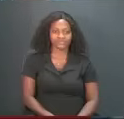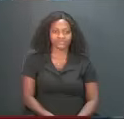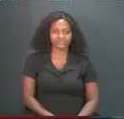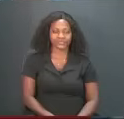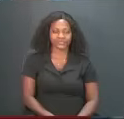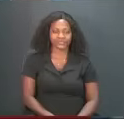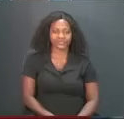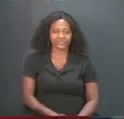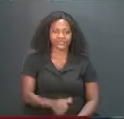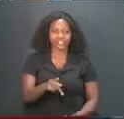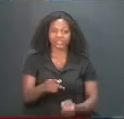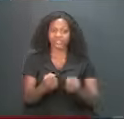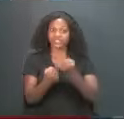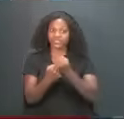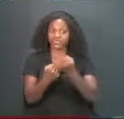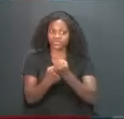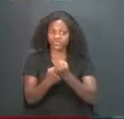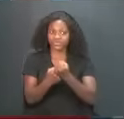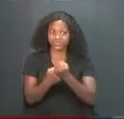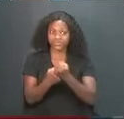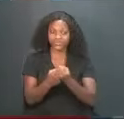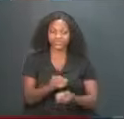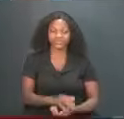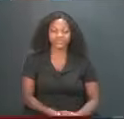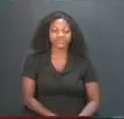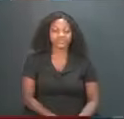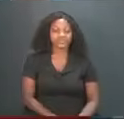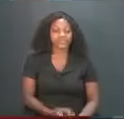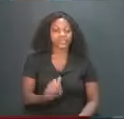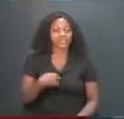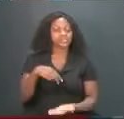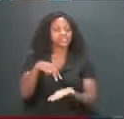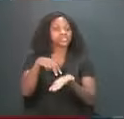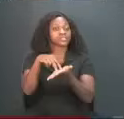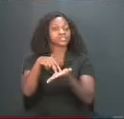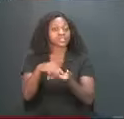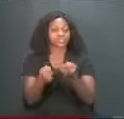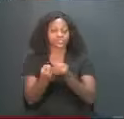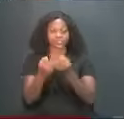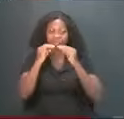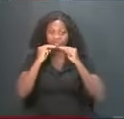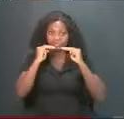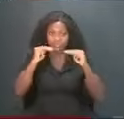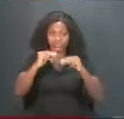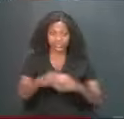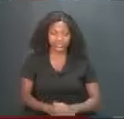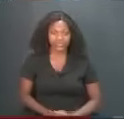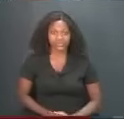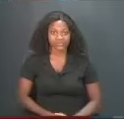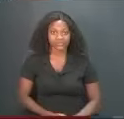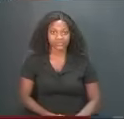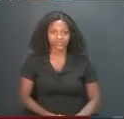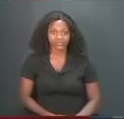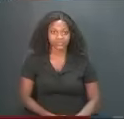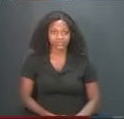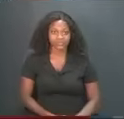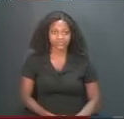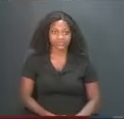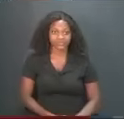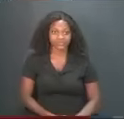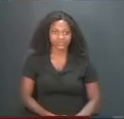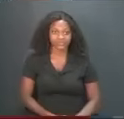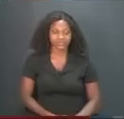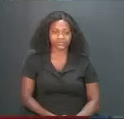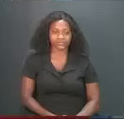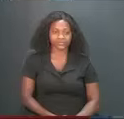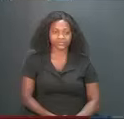Any seconder? Mr. Speaker, I rise to second the motion. I so second. I so second.